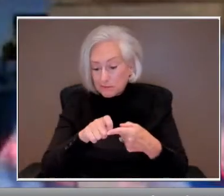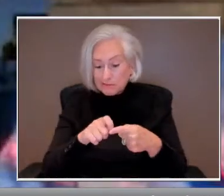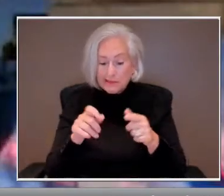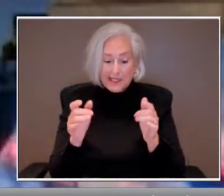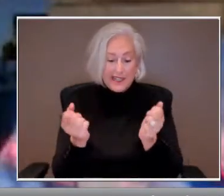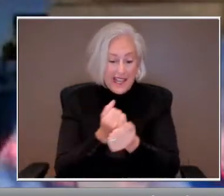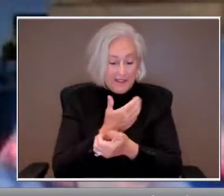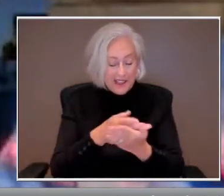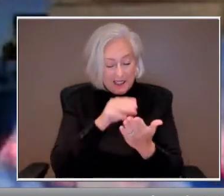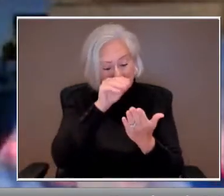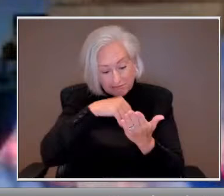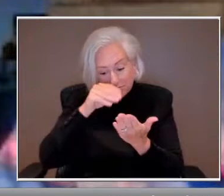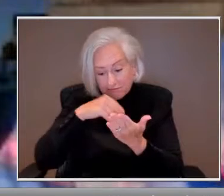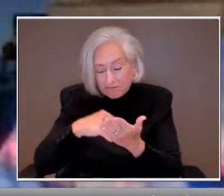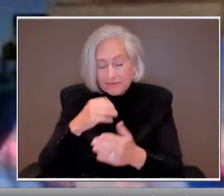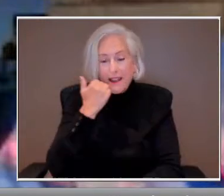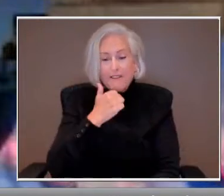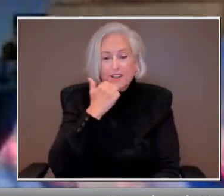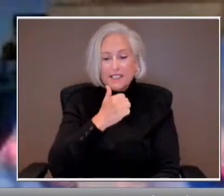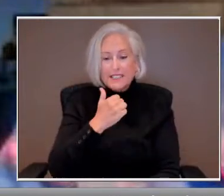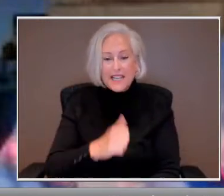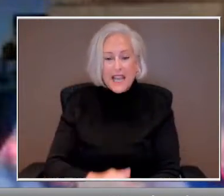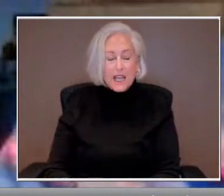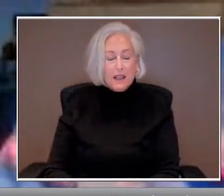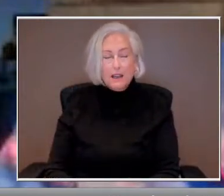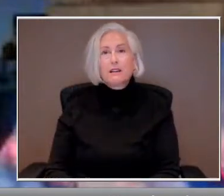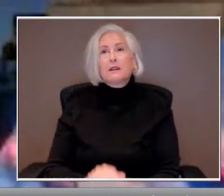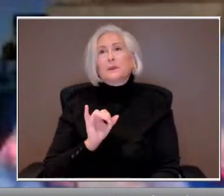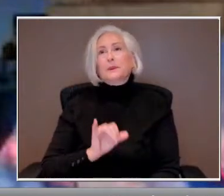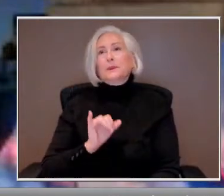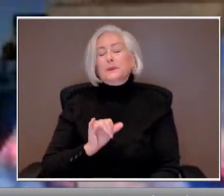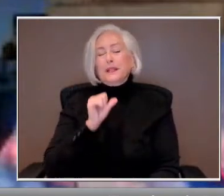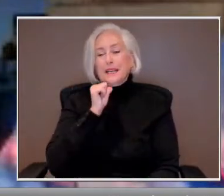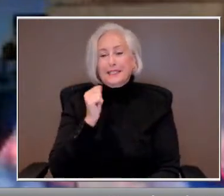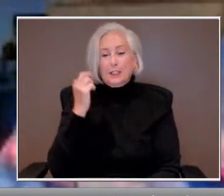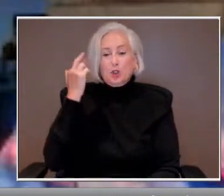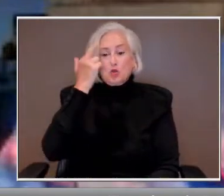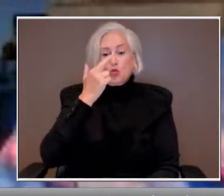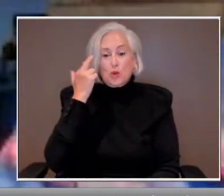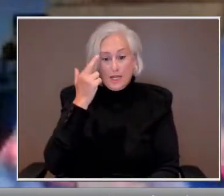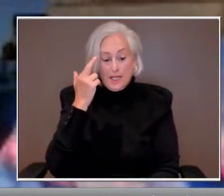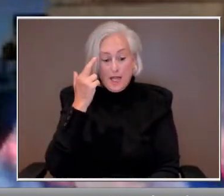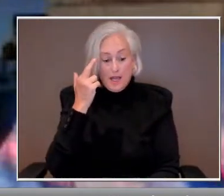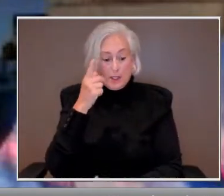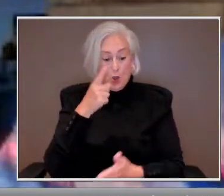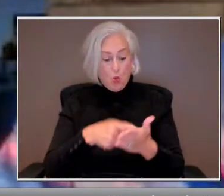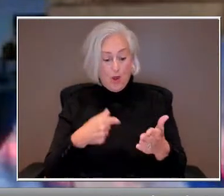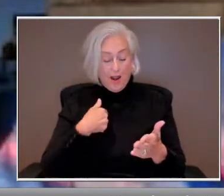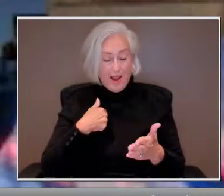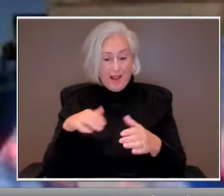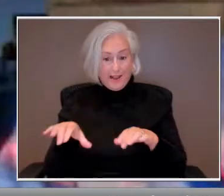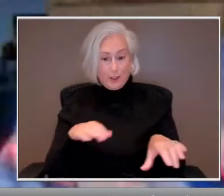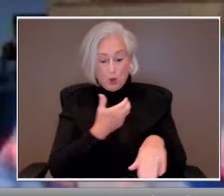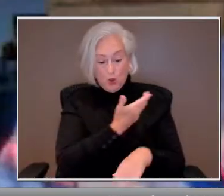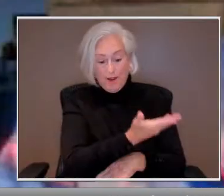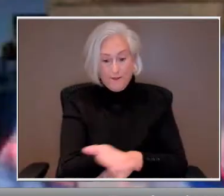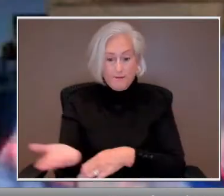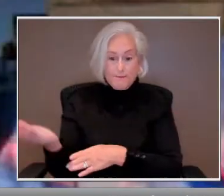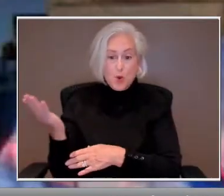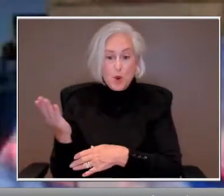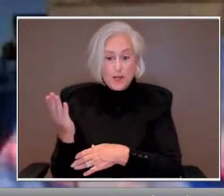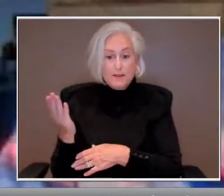everything recorded, I did not realize the far reaches of what I was doing in the mornings of taking my readings,